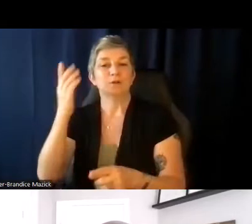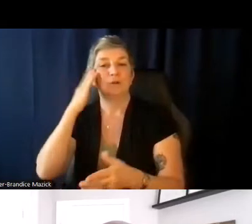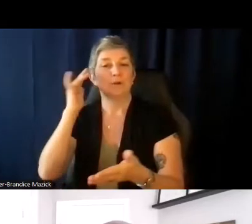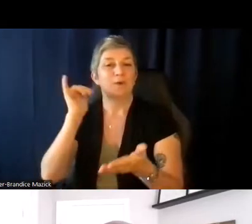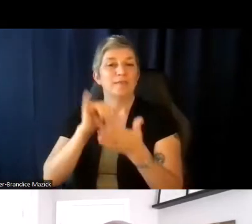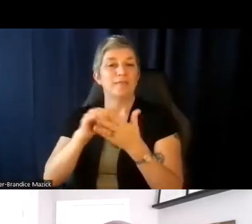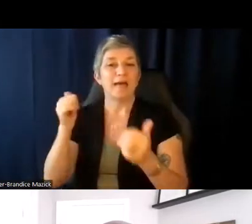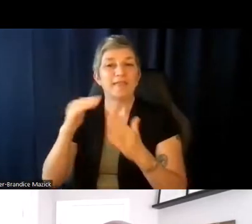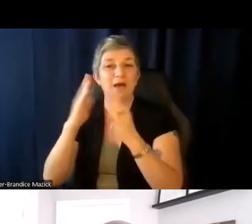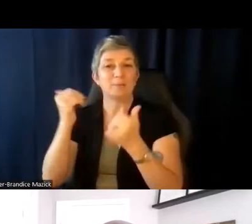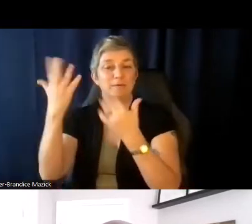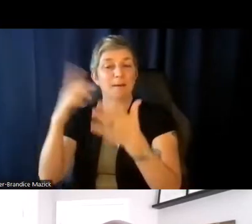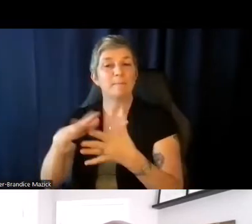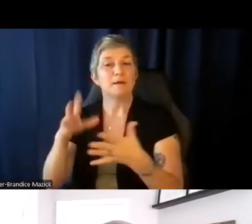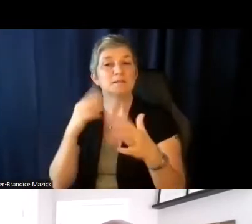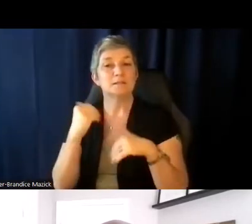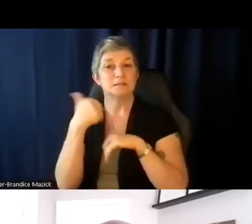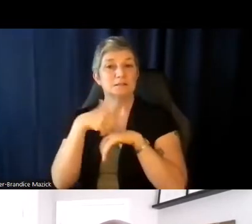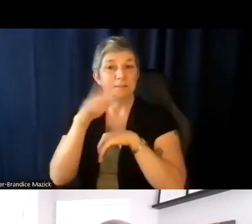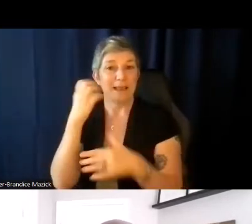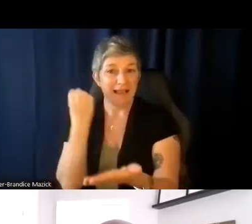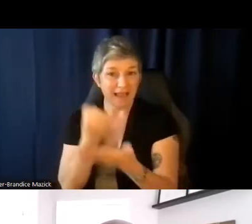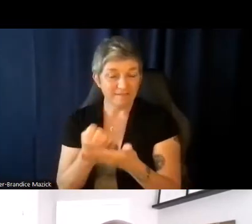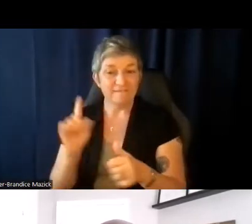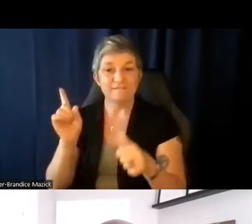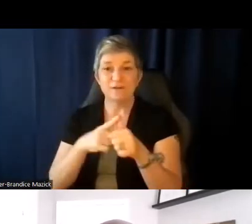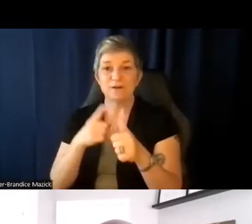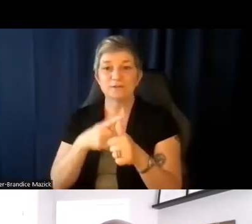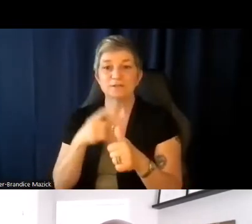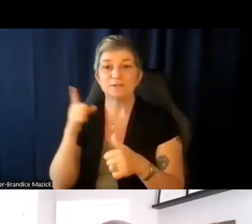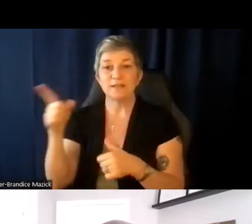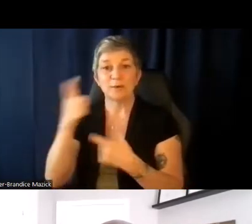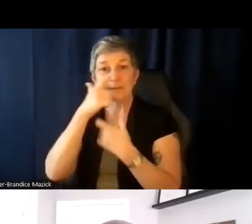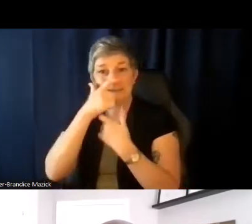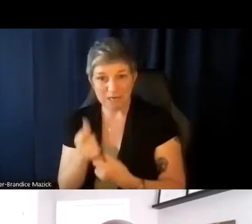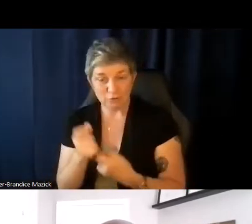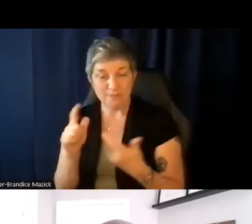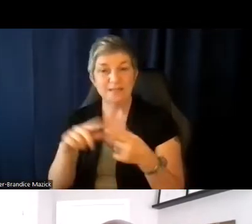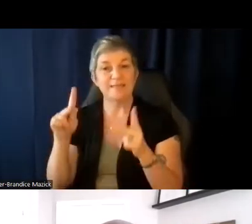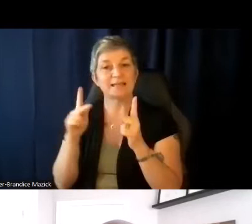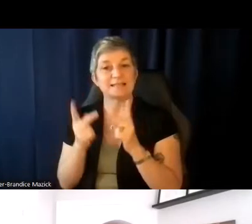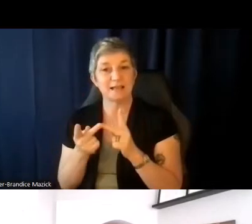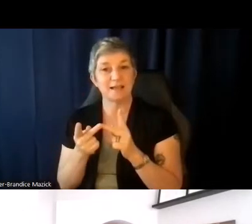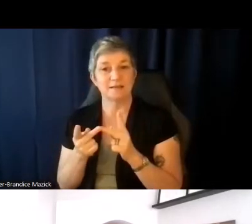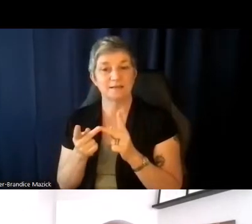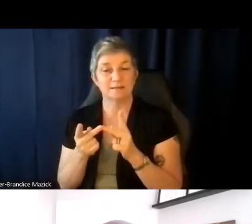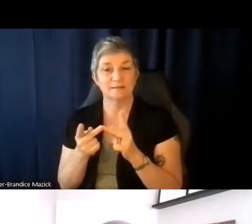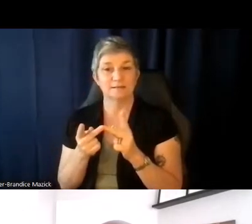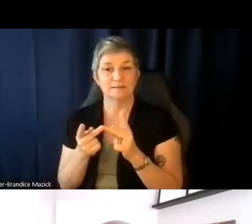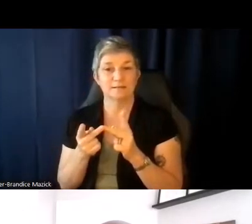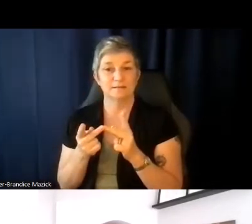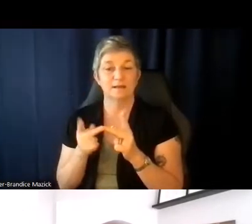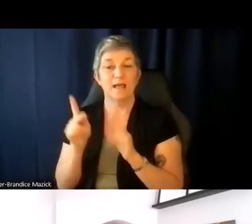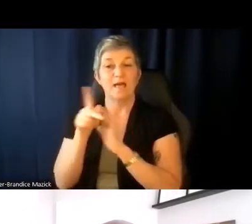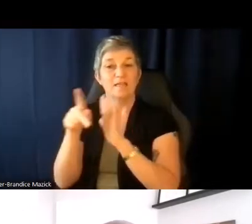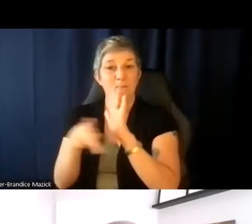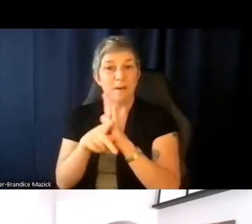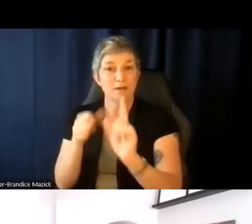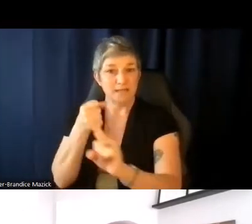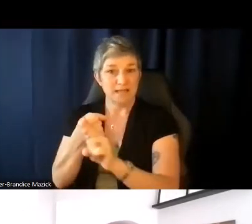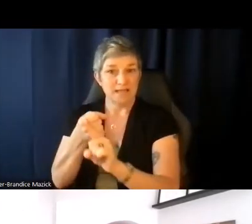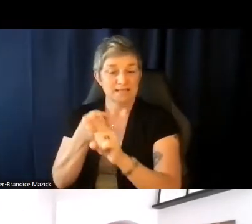has to submit evidence that proves that first, there isn't an interest, and then second, that the policy itself